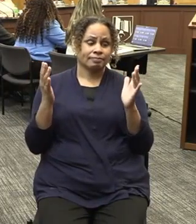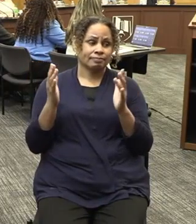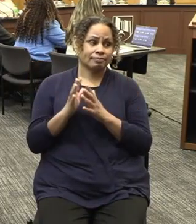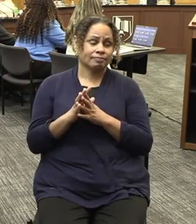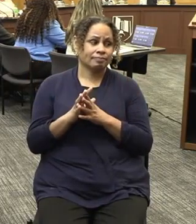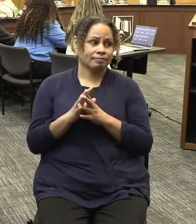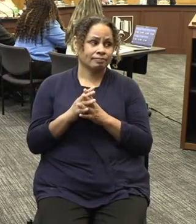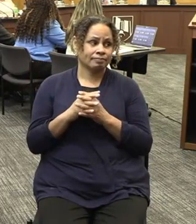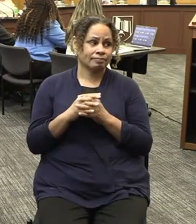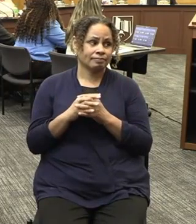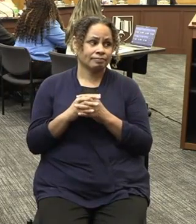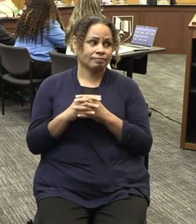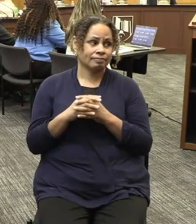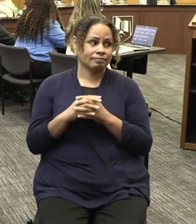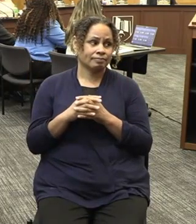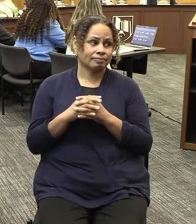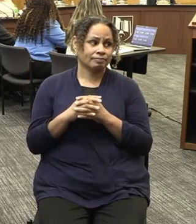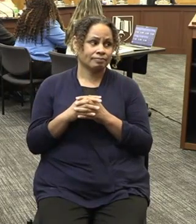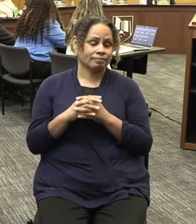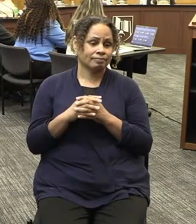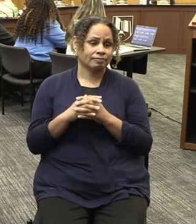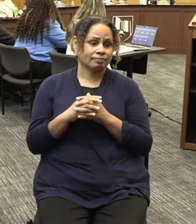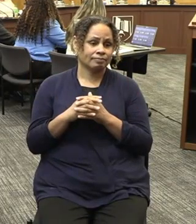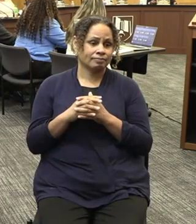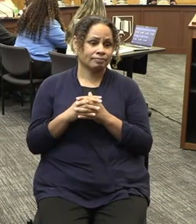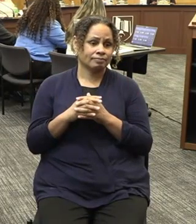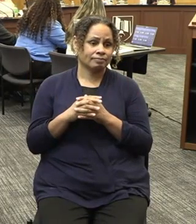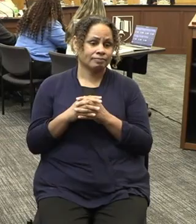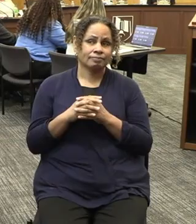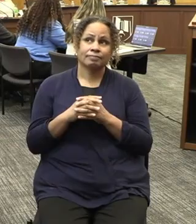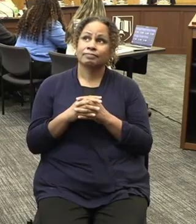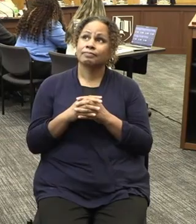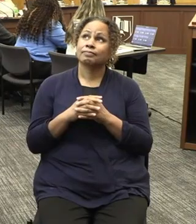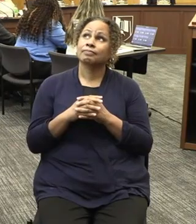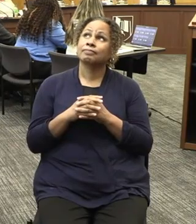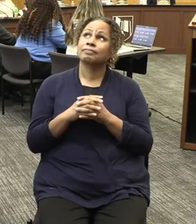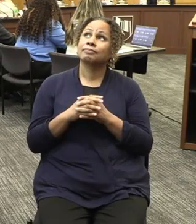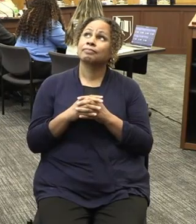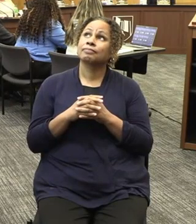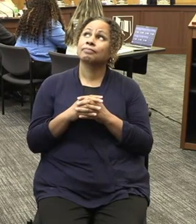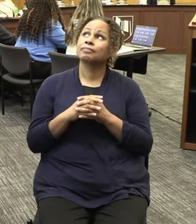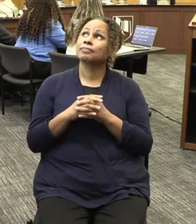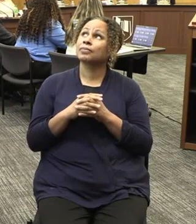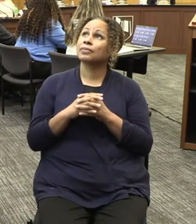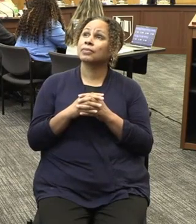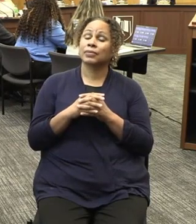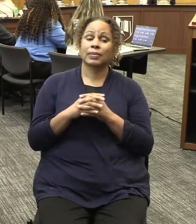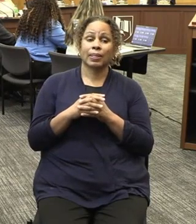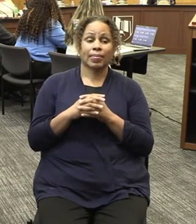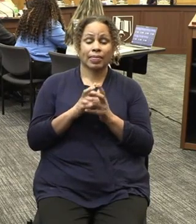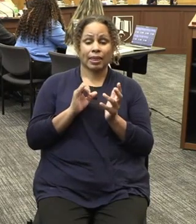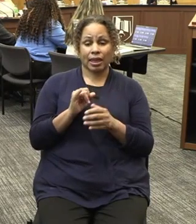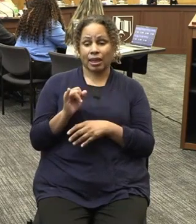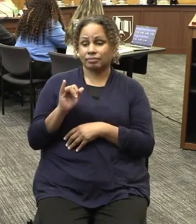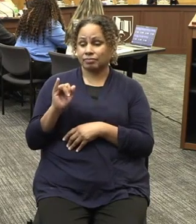Second. All in favor? Aye. Aye.